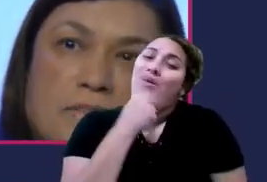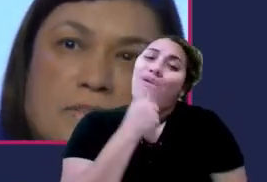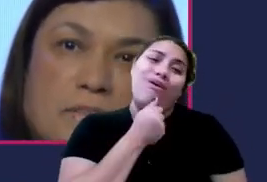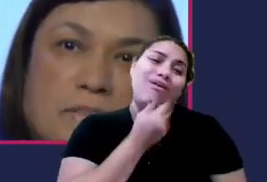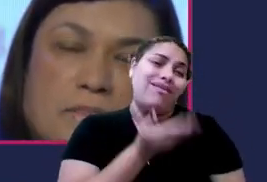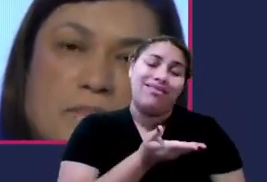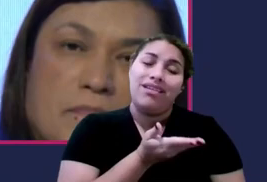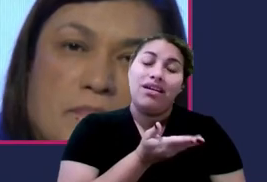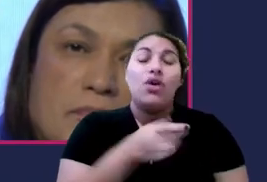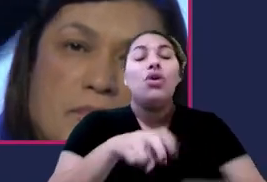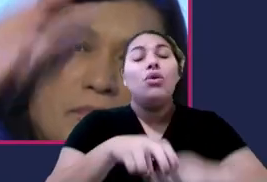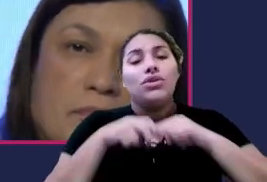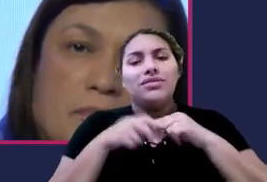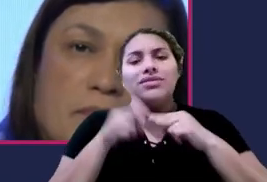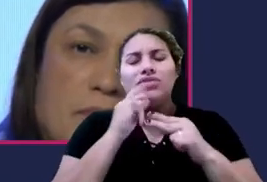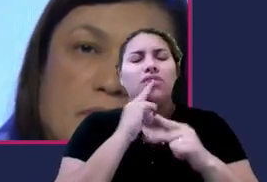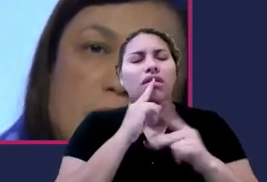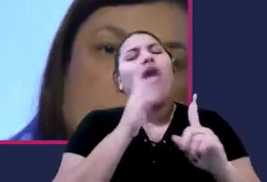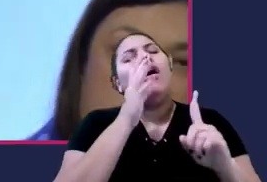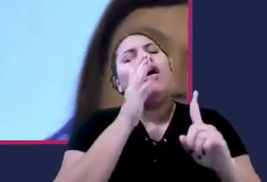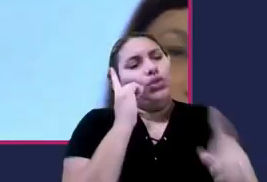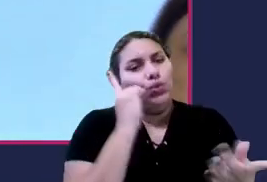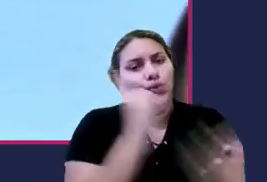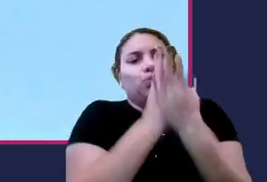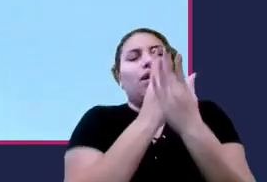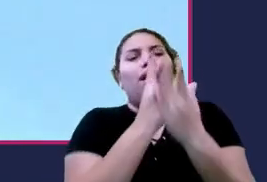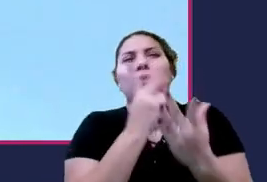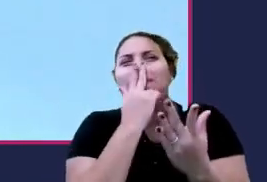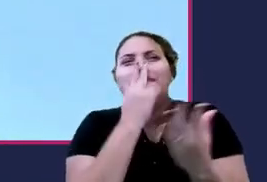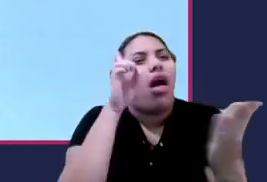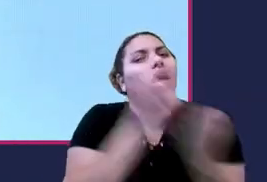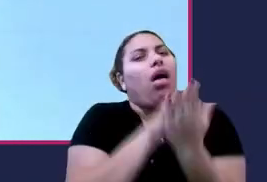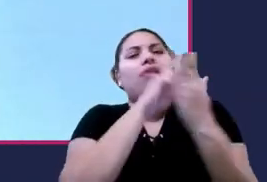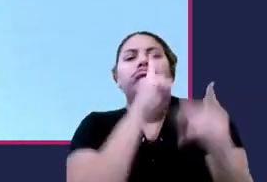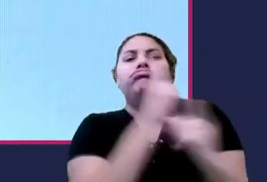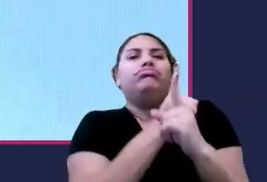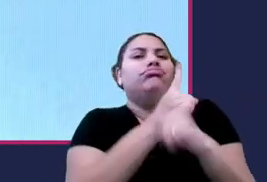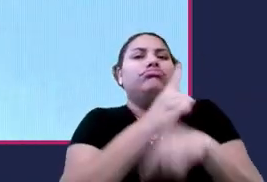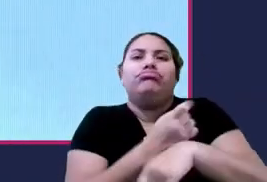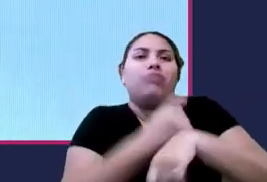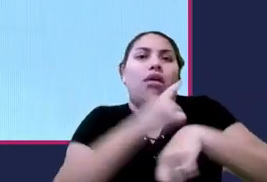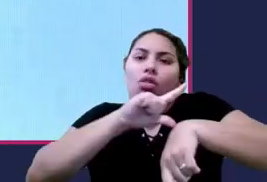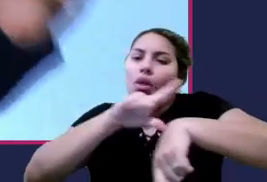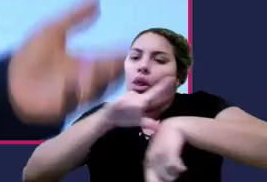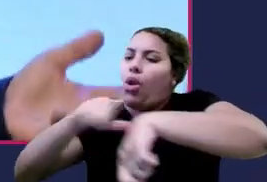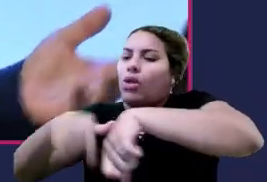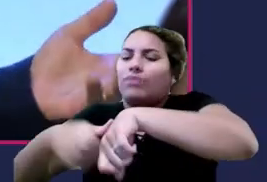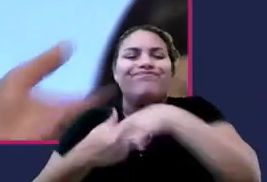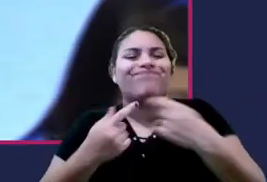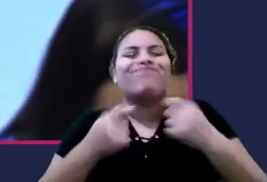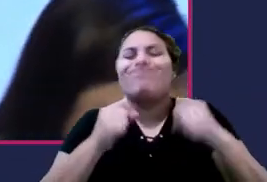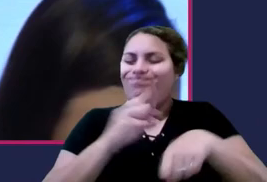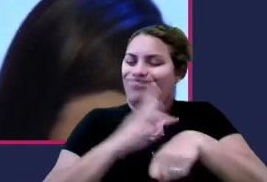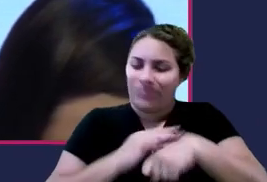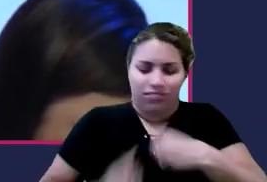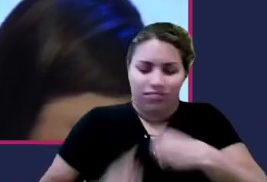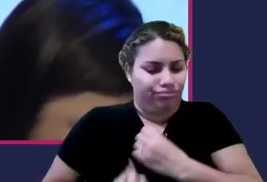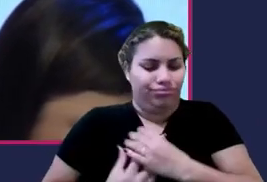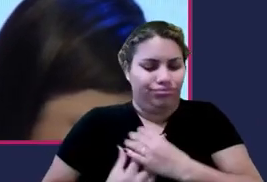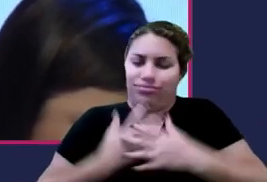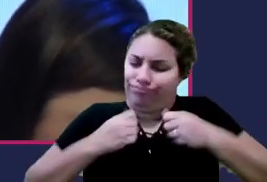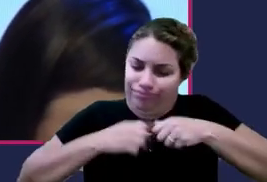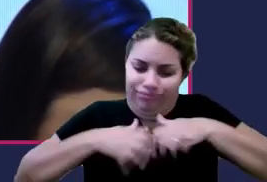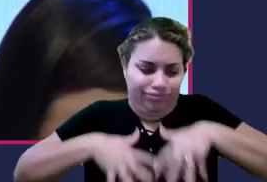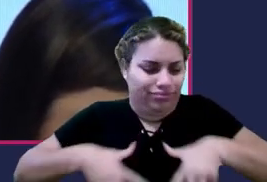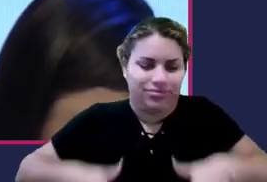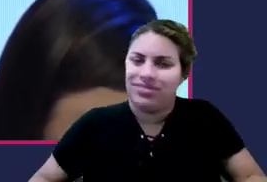And that's why it takes so long to get a diagnosis. And when you get a late diagnosis, the disease is usually advanced and you